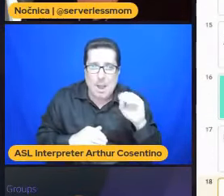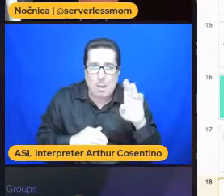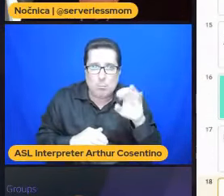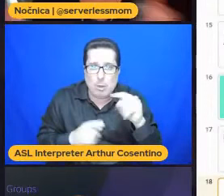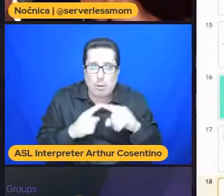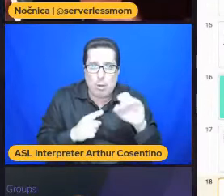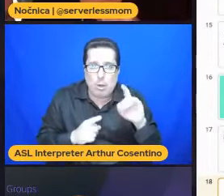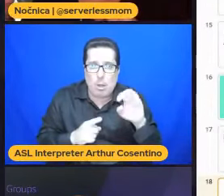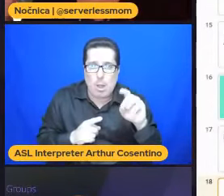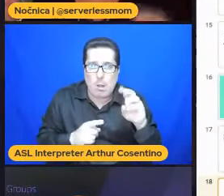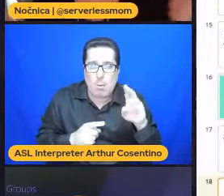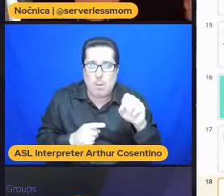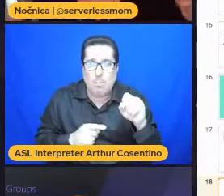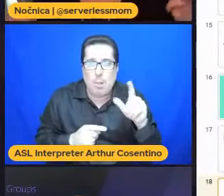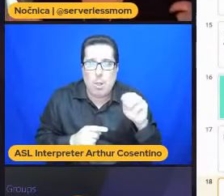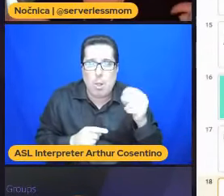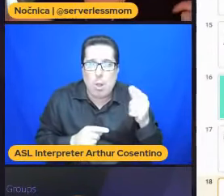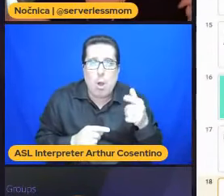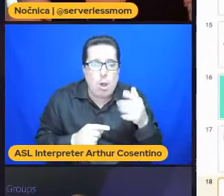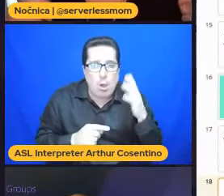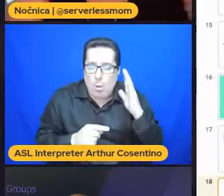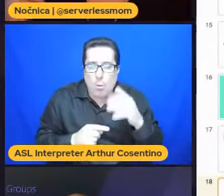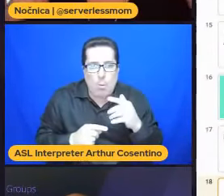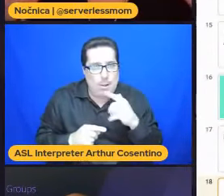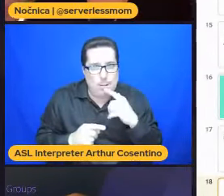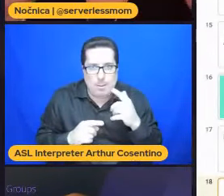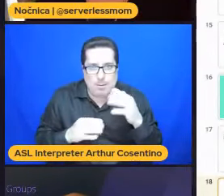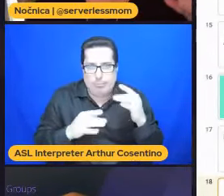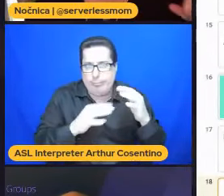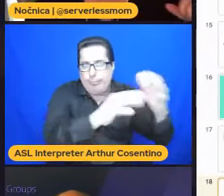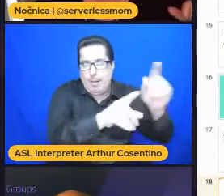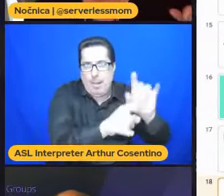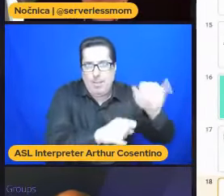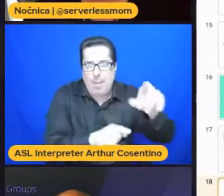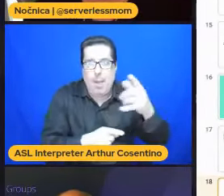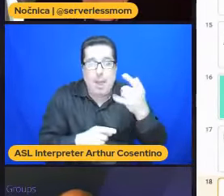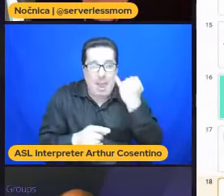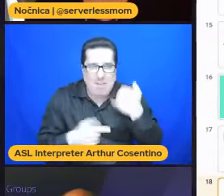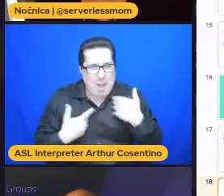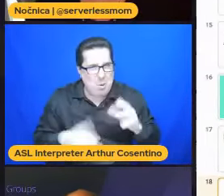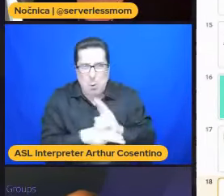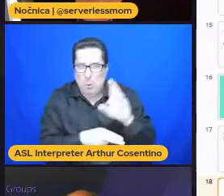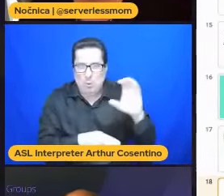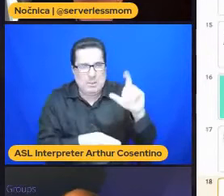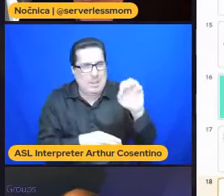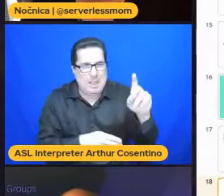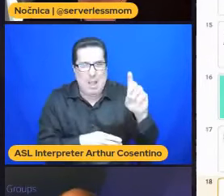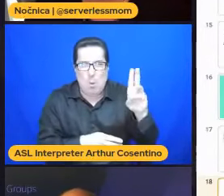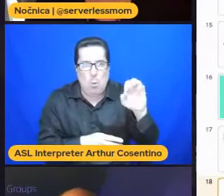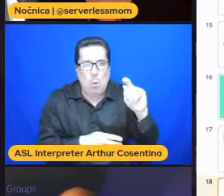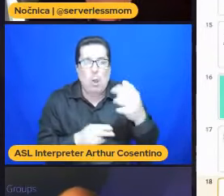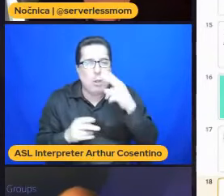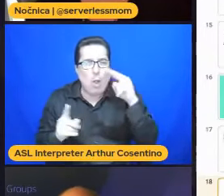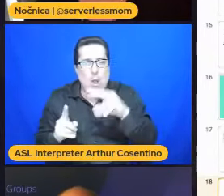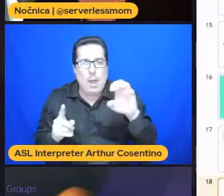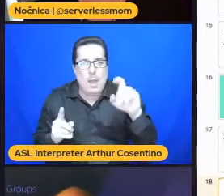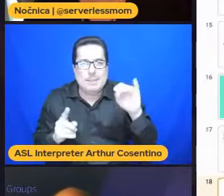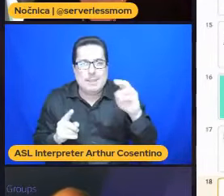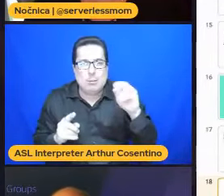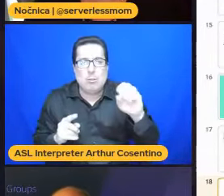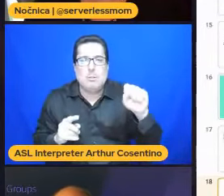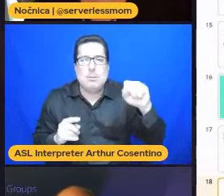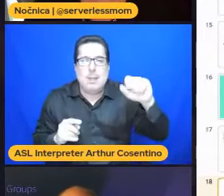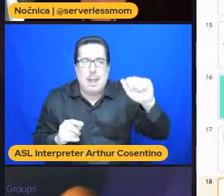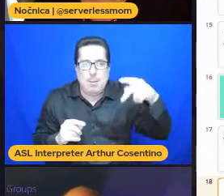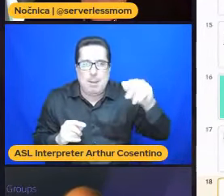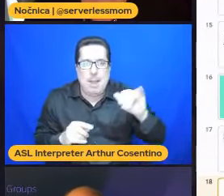logs, that goes just like that. So if you're like, I don't want to use CloudWatch, then you want to look into the extensions API, which is definitely an advanced,